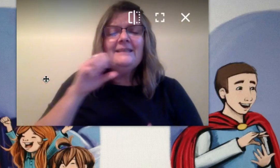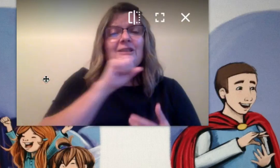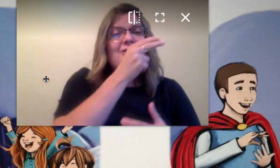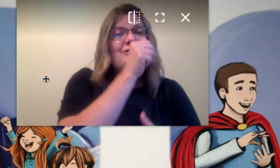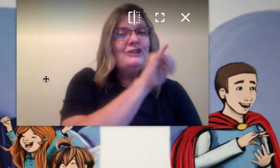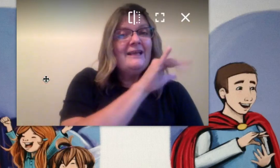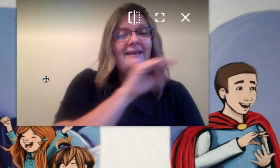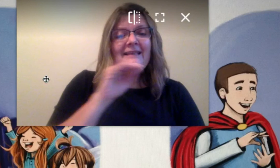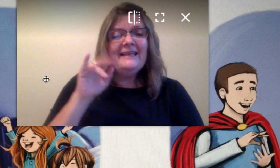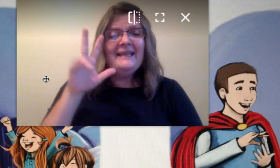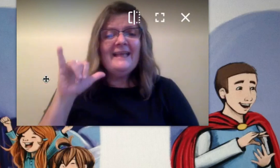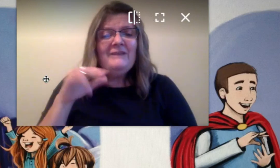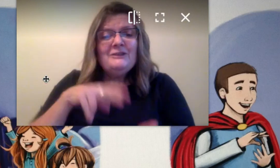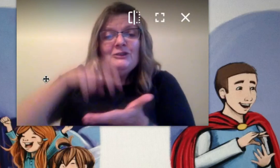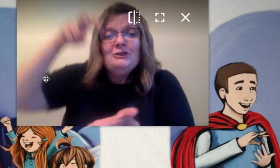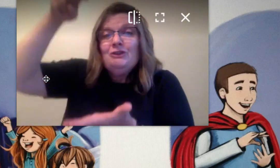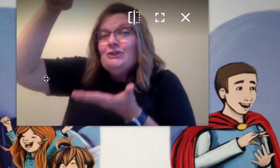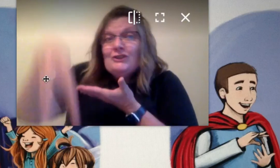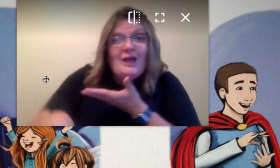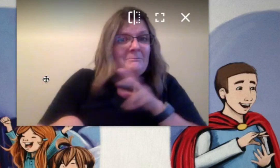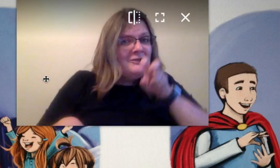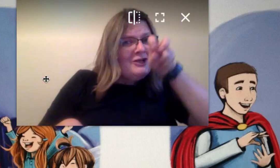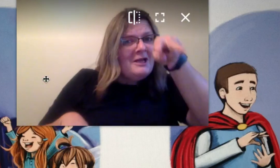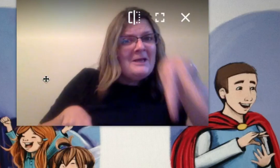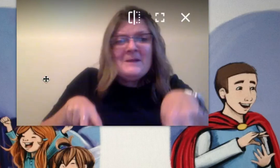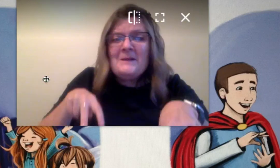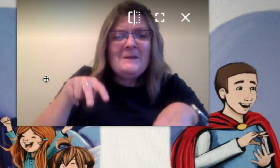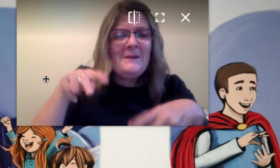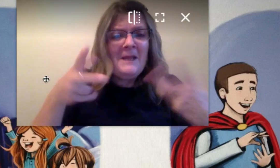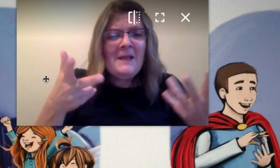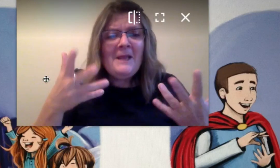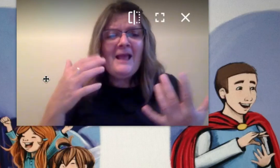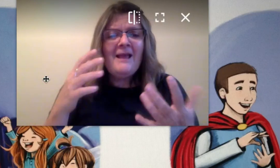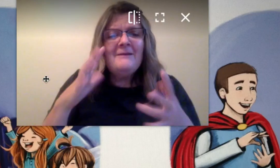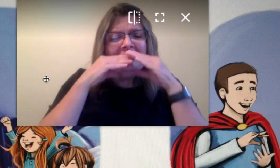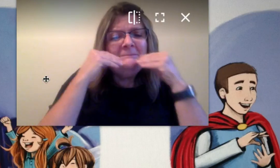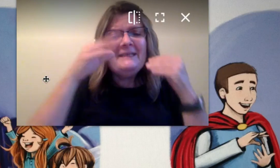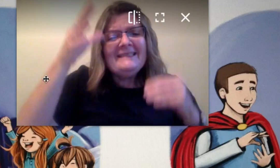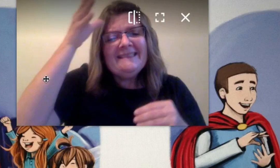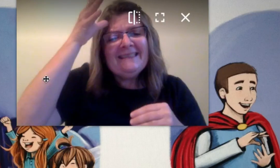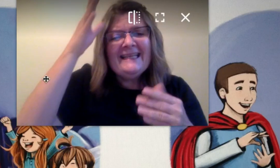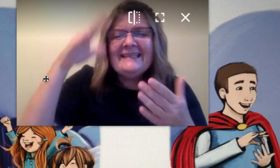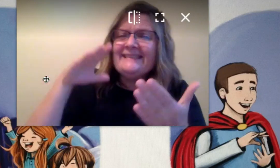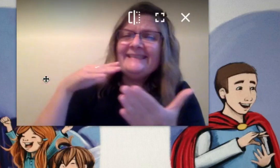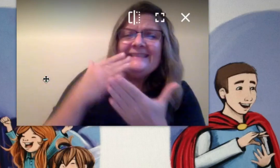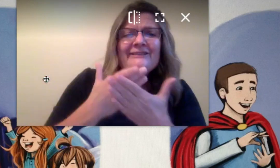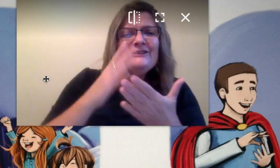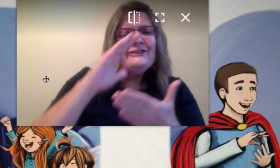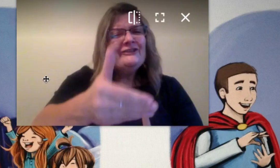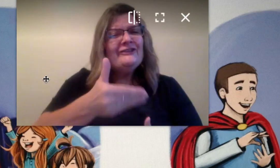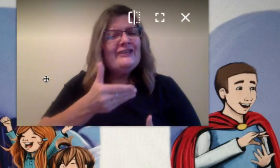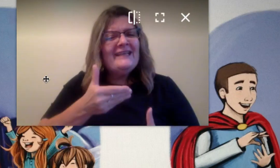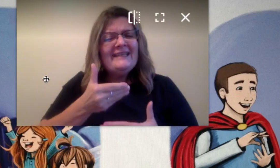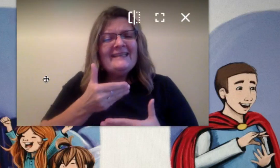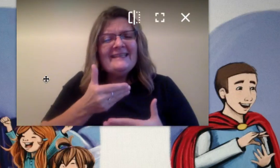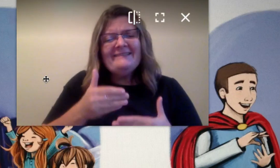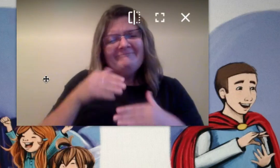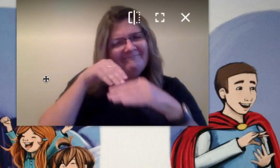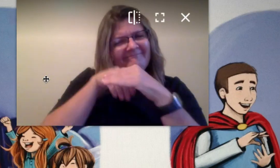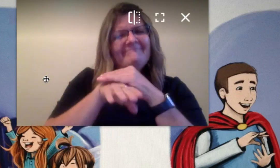Ivy jumped out of bed, smiling at their dad's grand entrance.